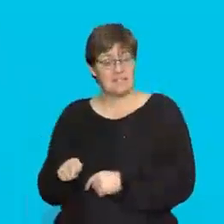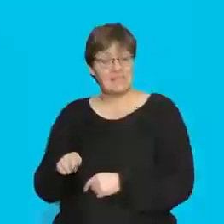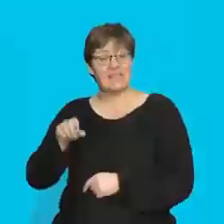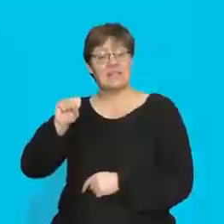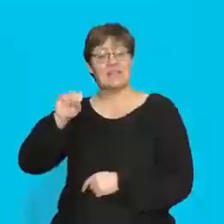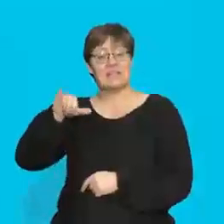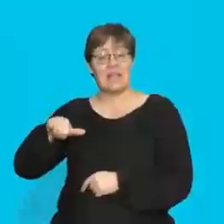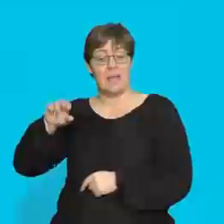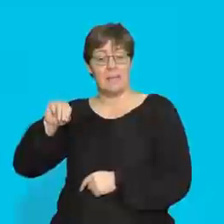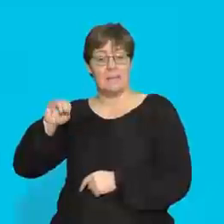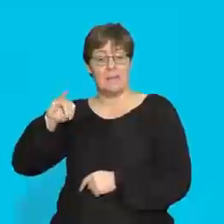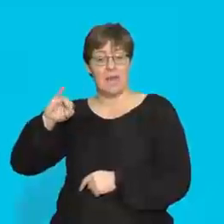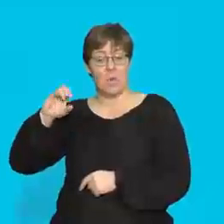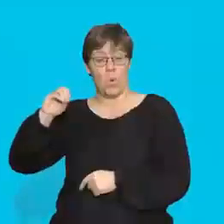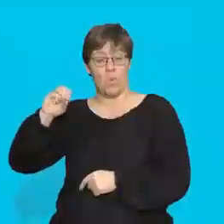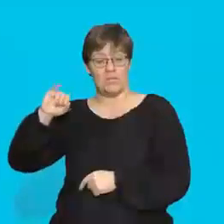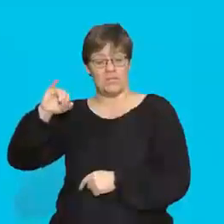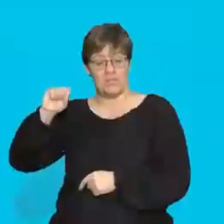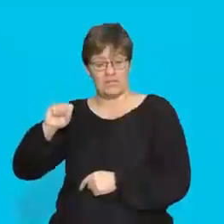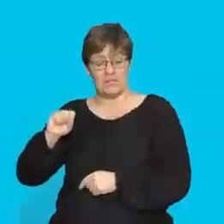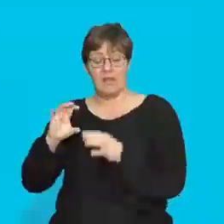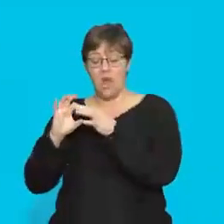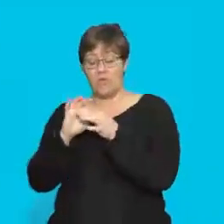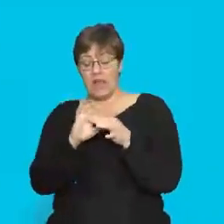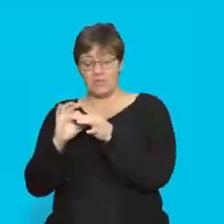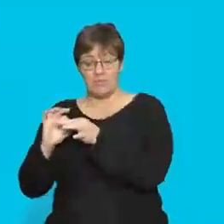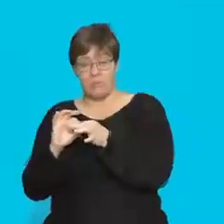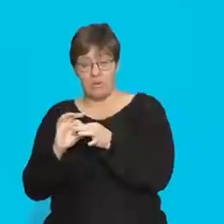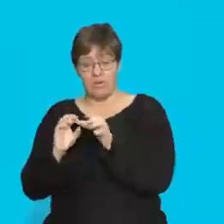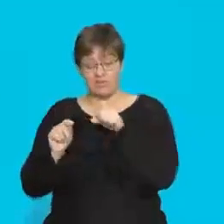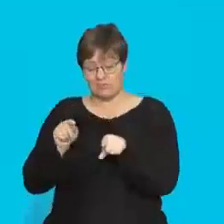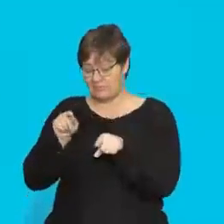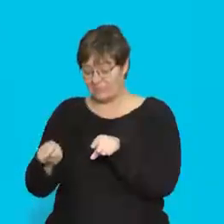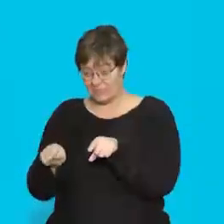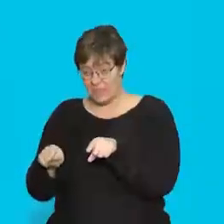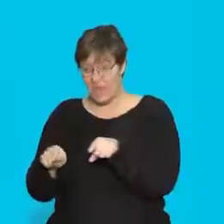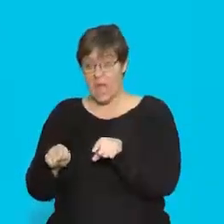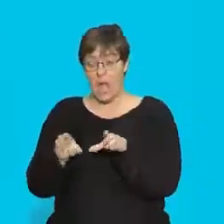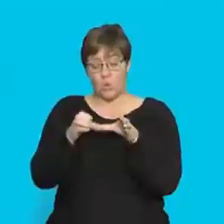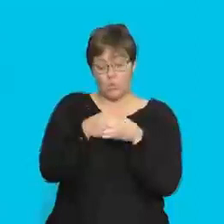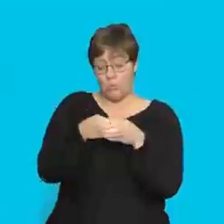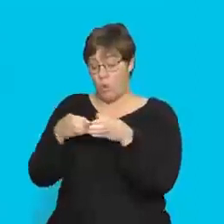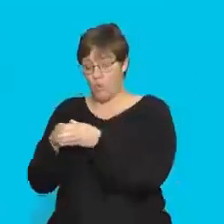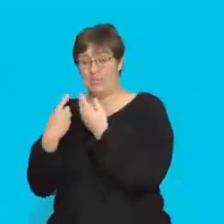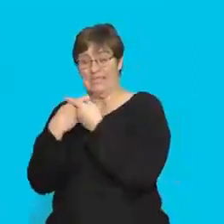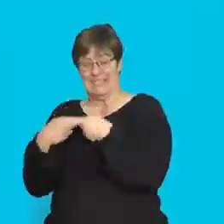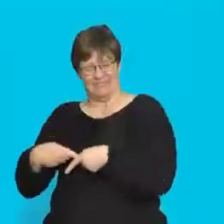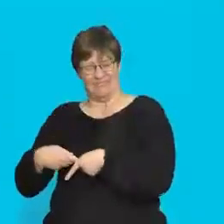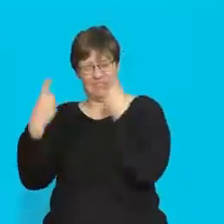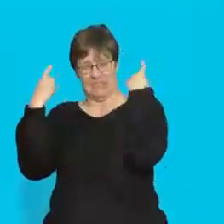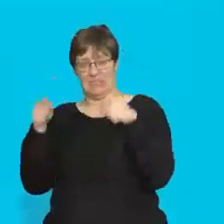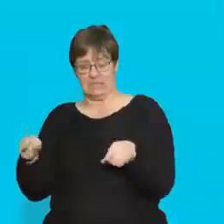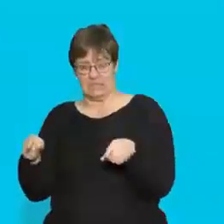In life sciences, symbiosis is a very close relationship between two different